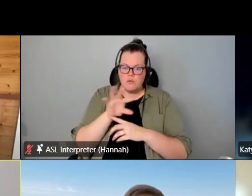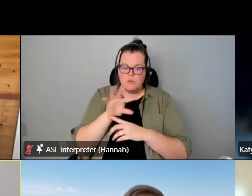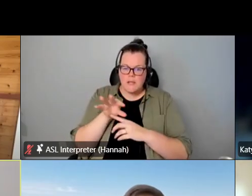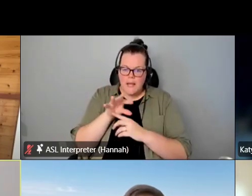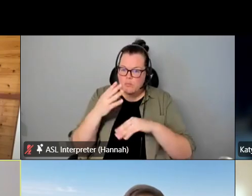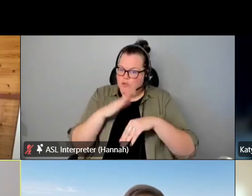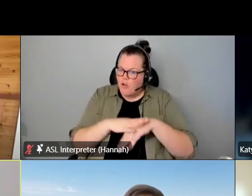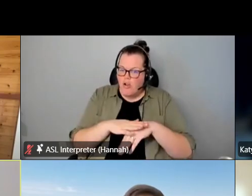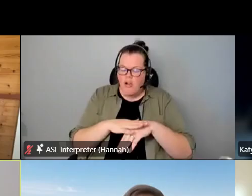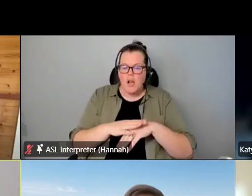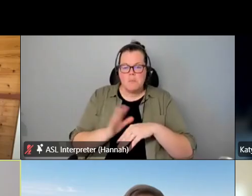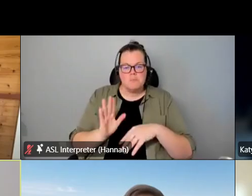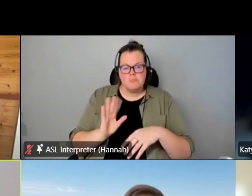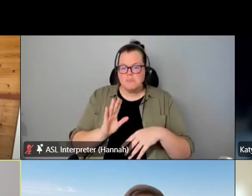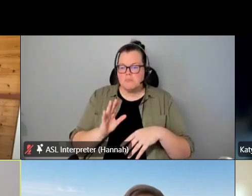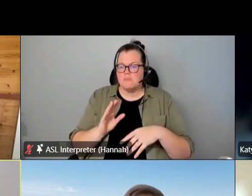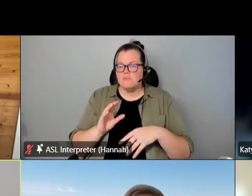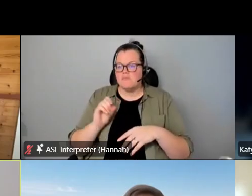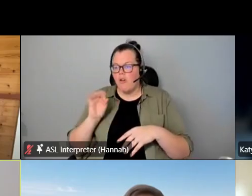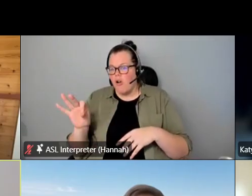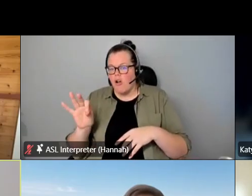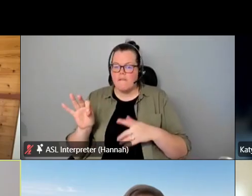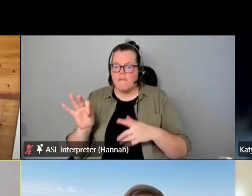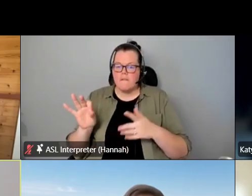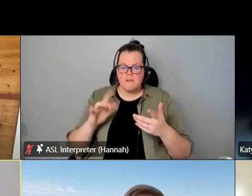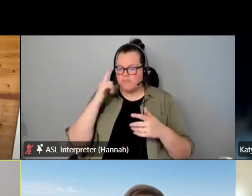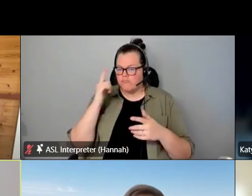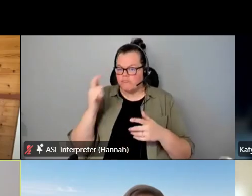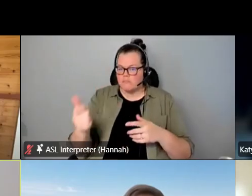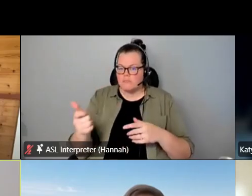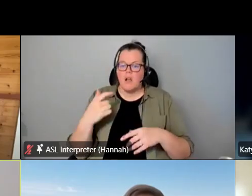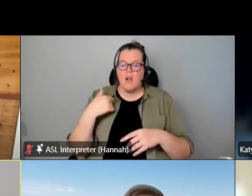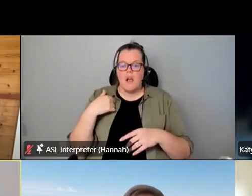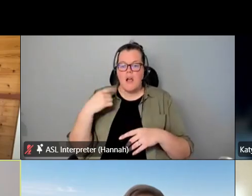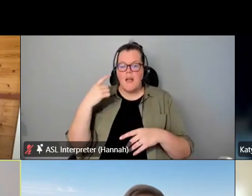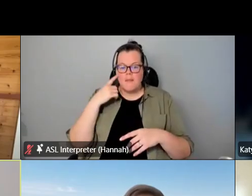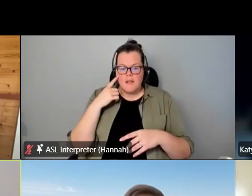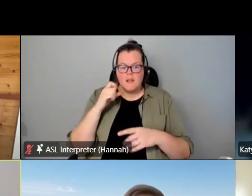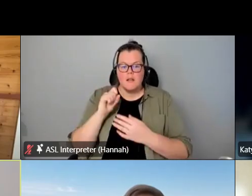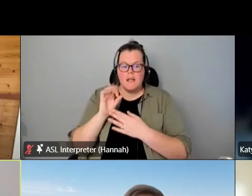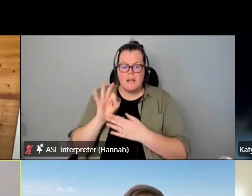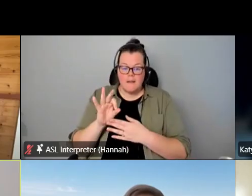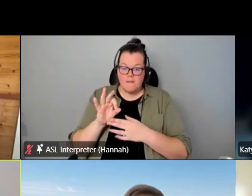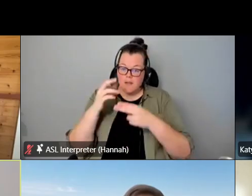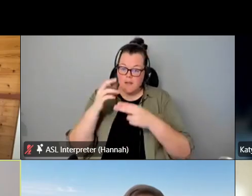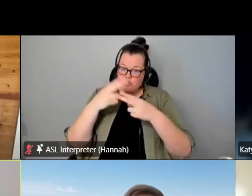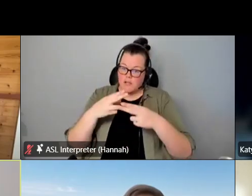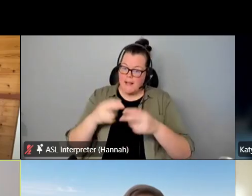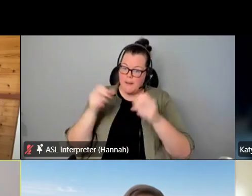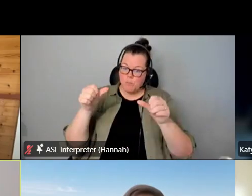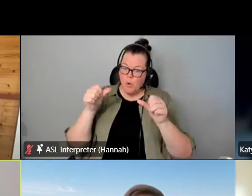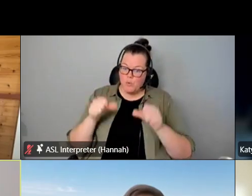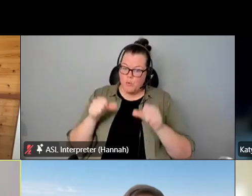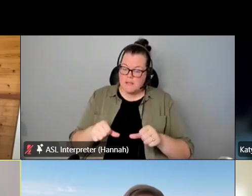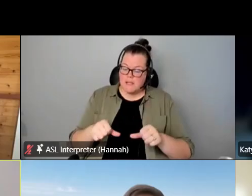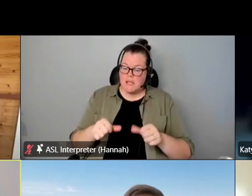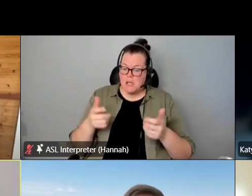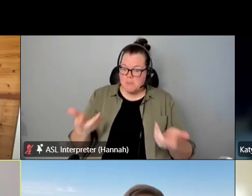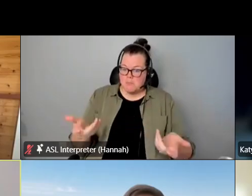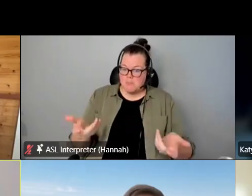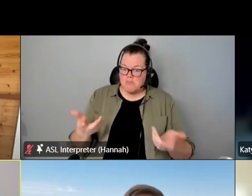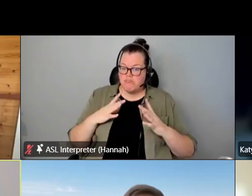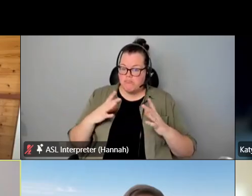or keep it off. In that respect, I just think as long as there's a name posted of some kind, we're not